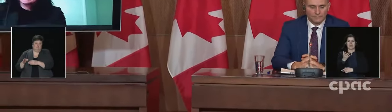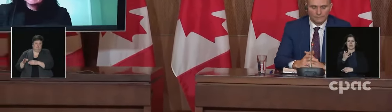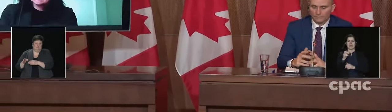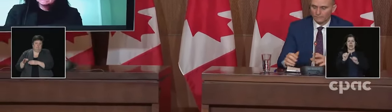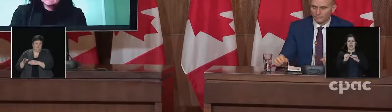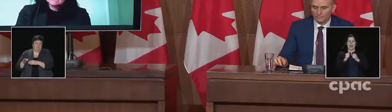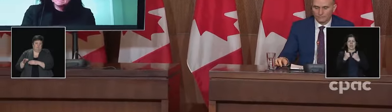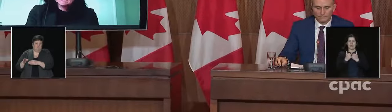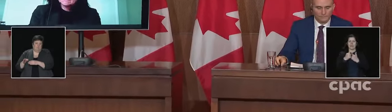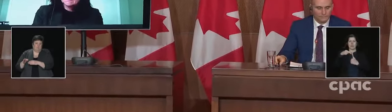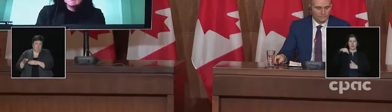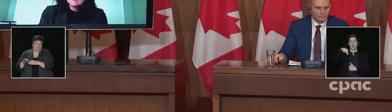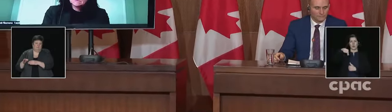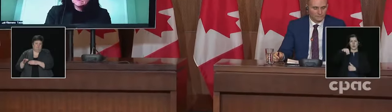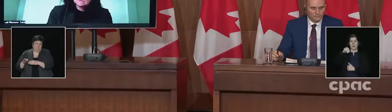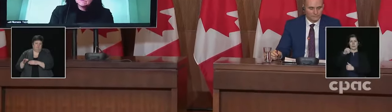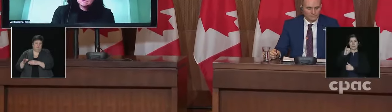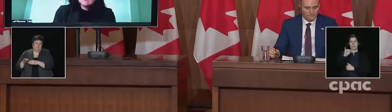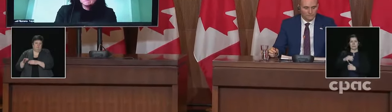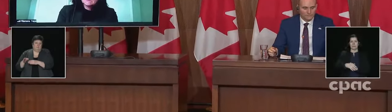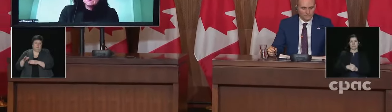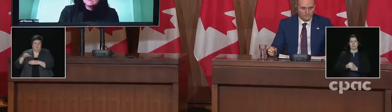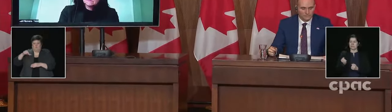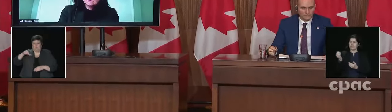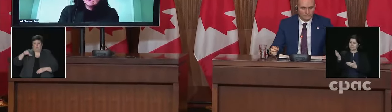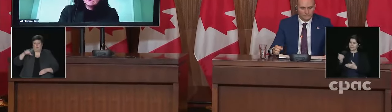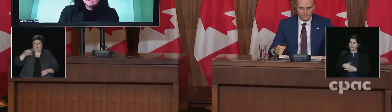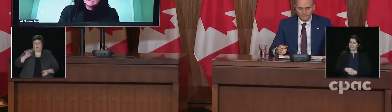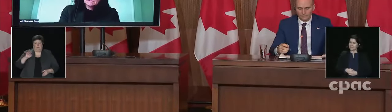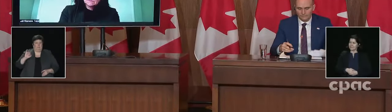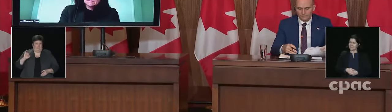agence QMI. À vous la parole. Please go ahead.